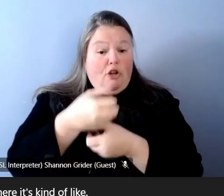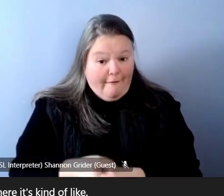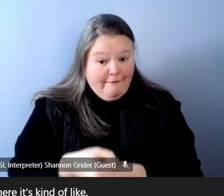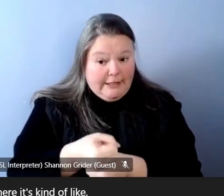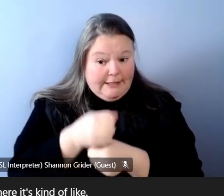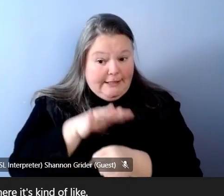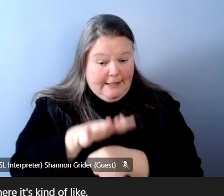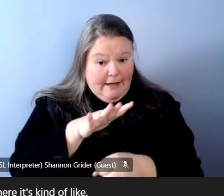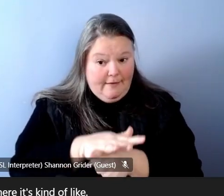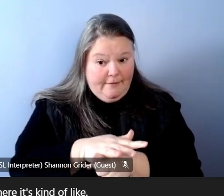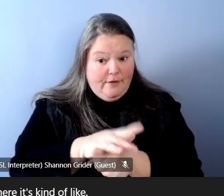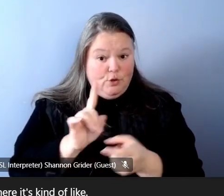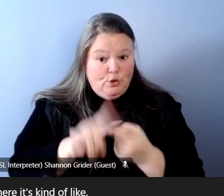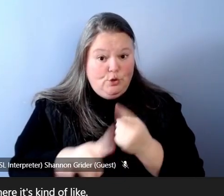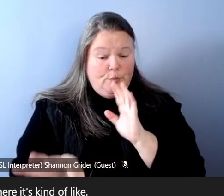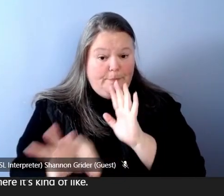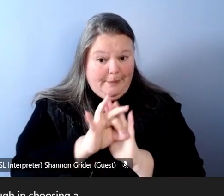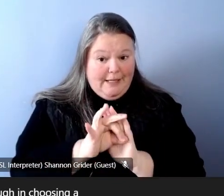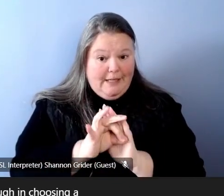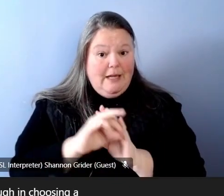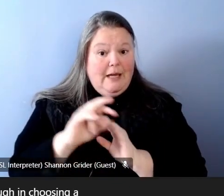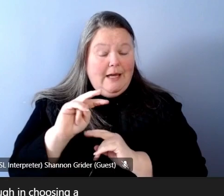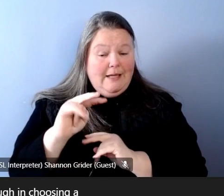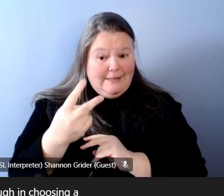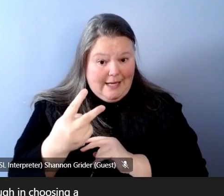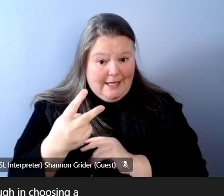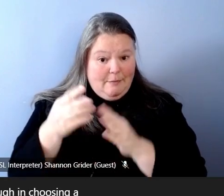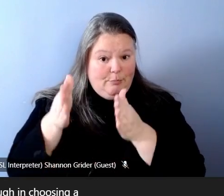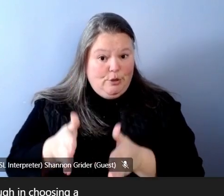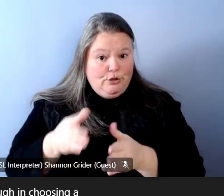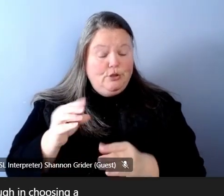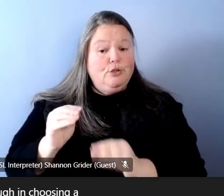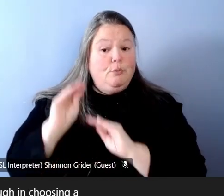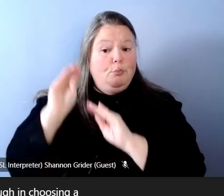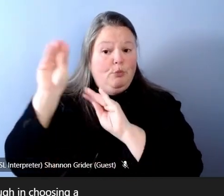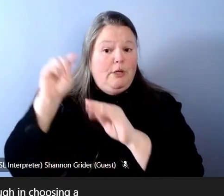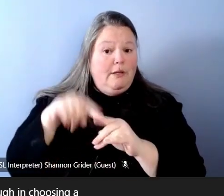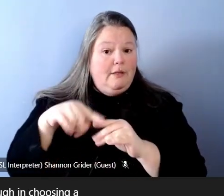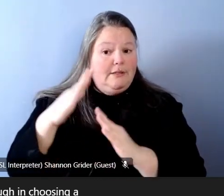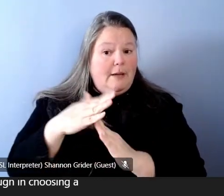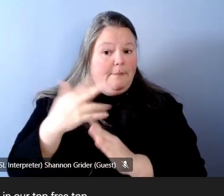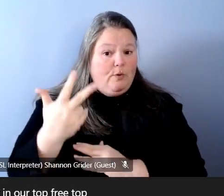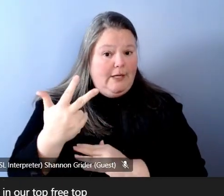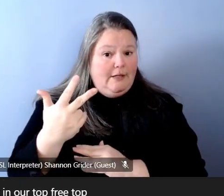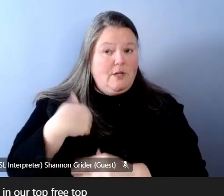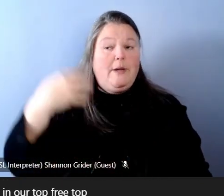in choosing a second person other than 4 to put in our top 3